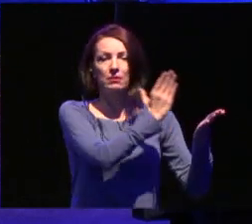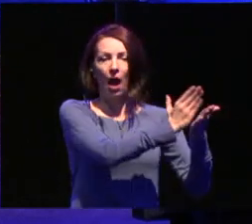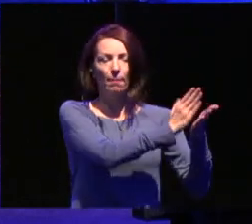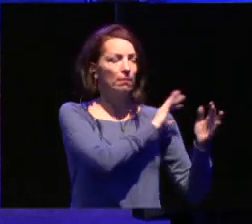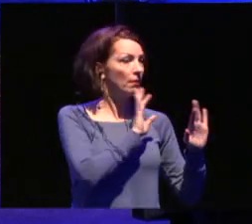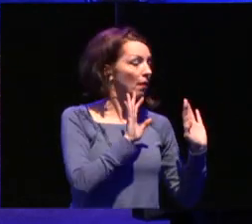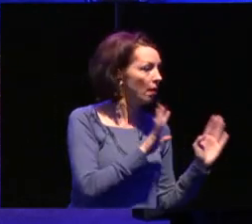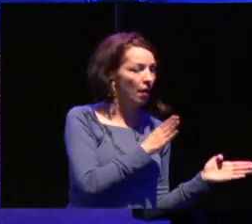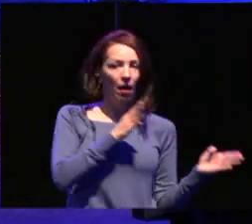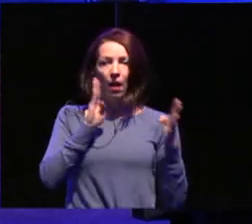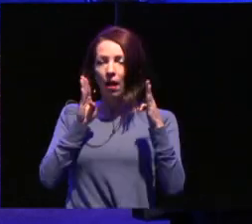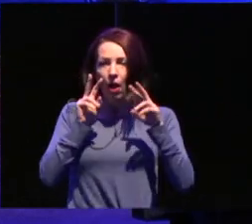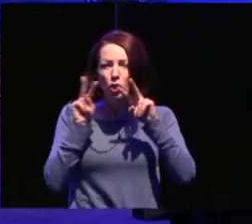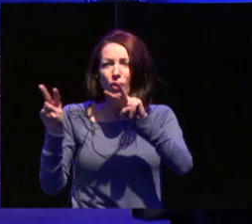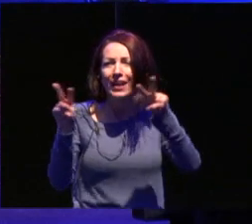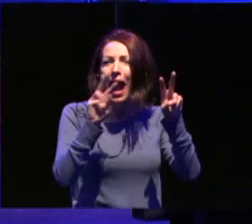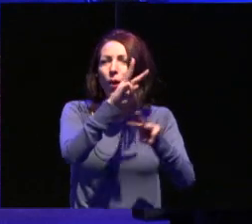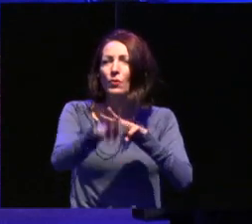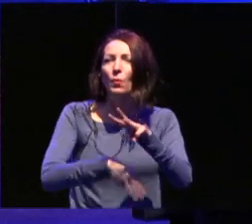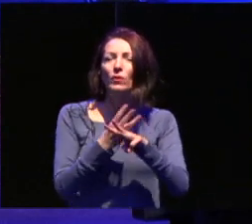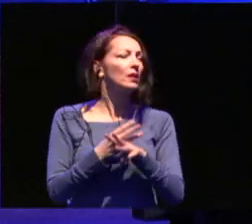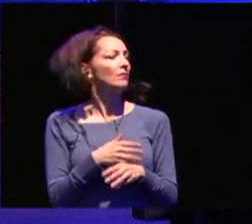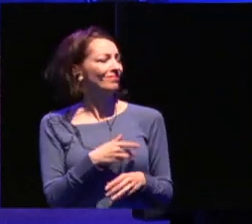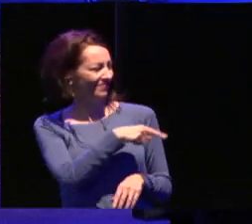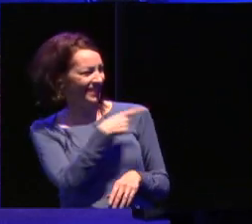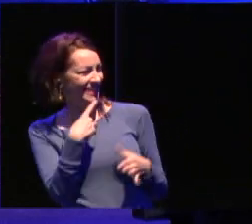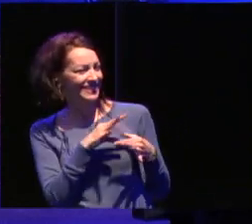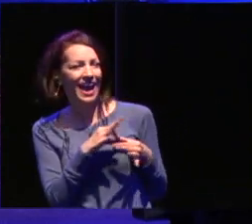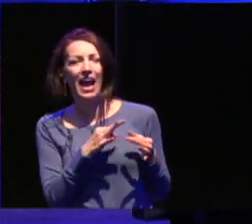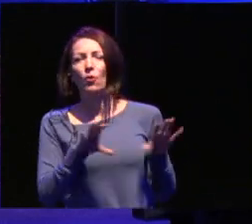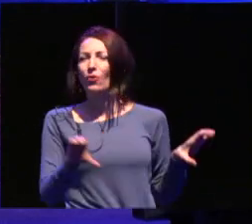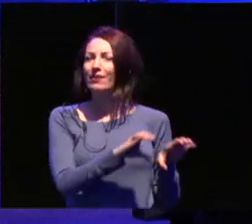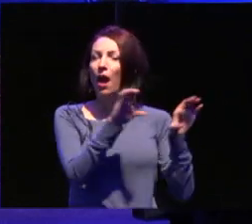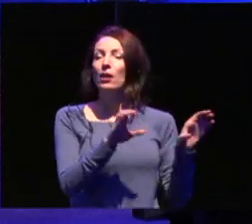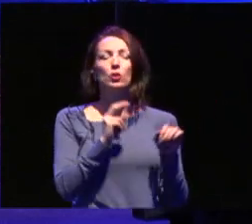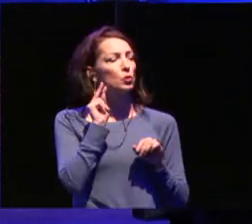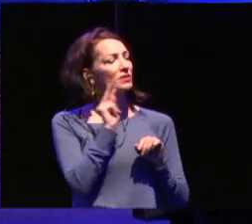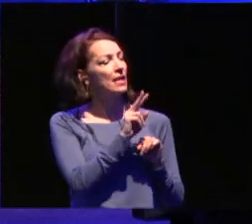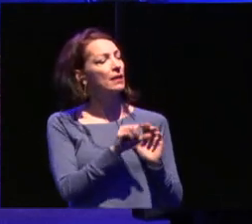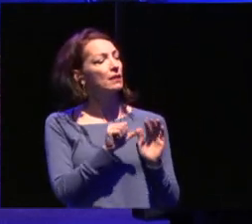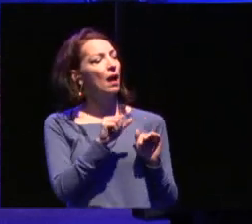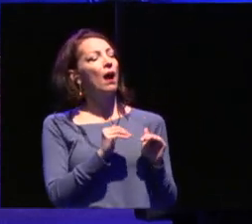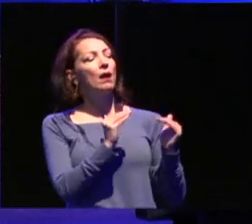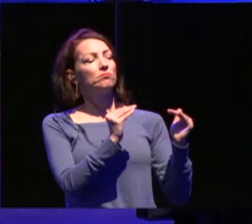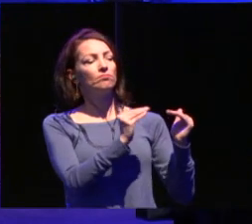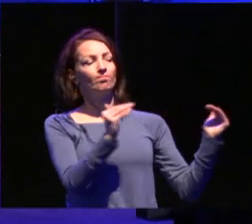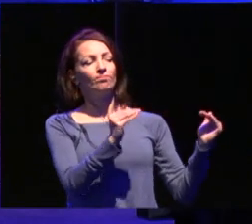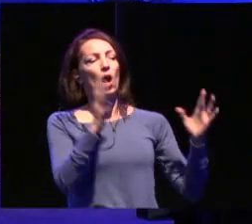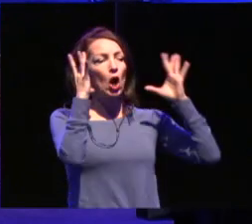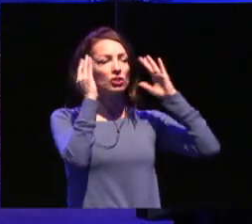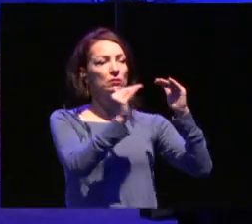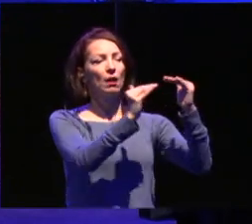and instead of petrifying people based on what they said or have done in their life, you see states of consciousness